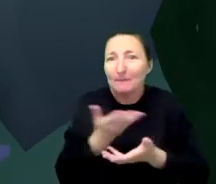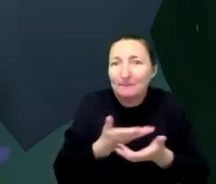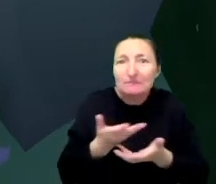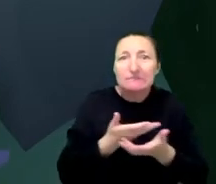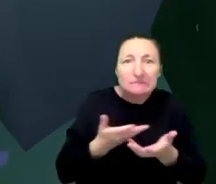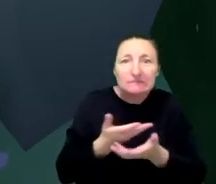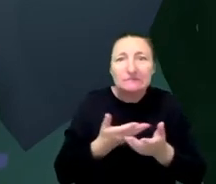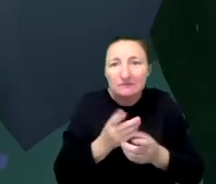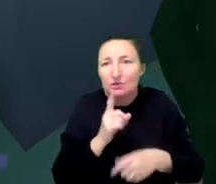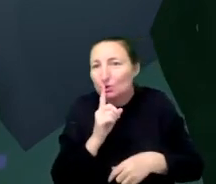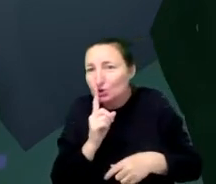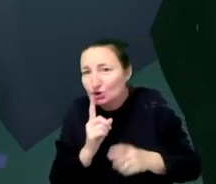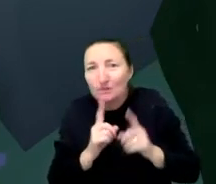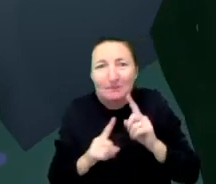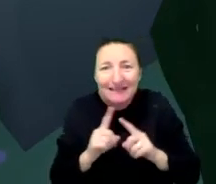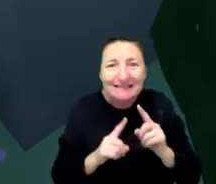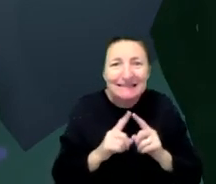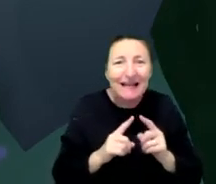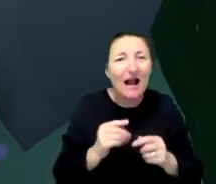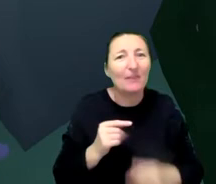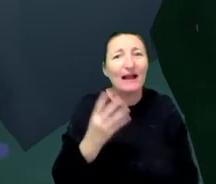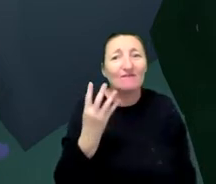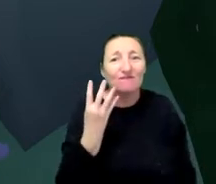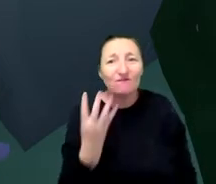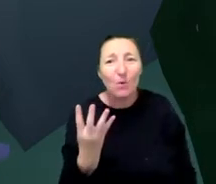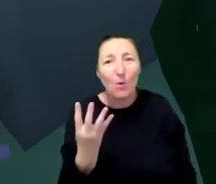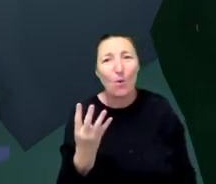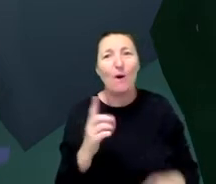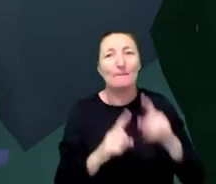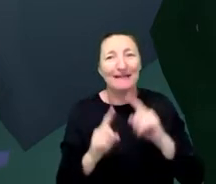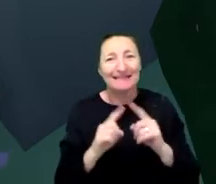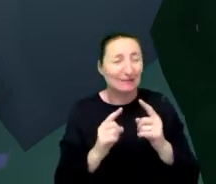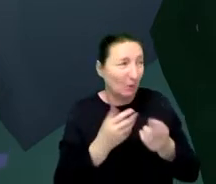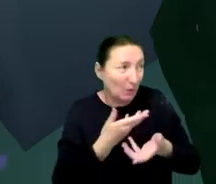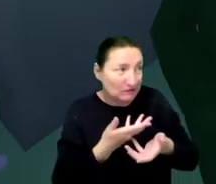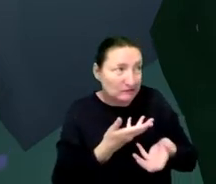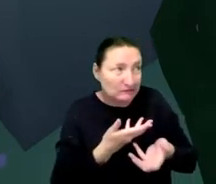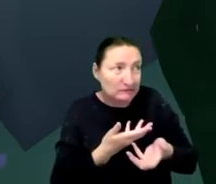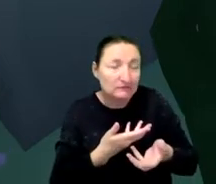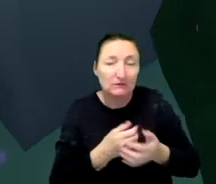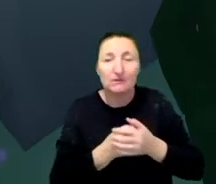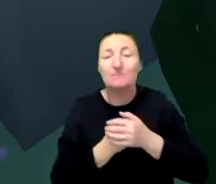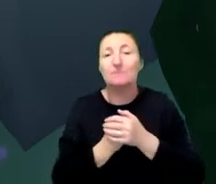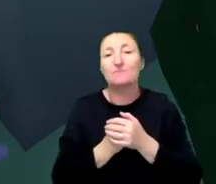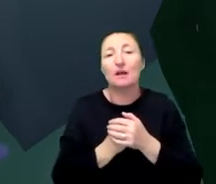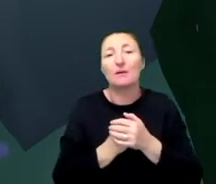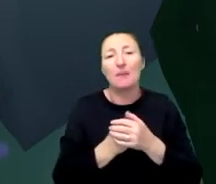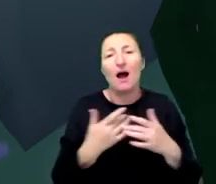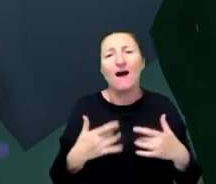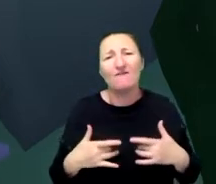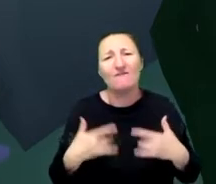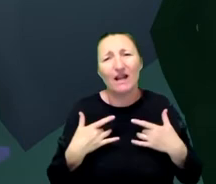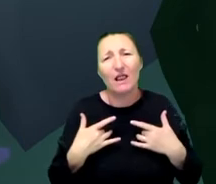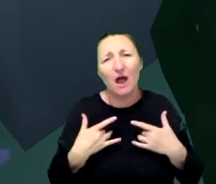prototype. And I think we had four that's of those. So maybe that's the counter. But yeah, it felt like it was